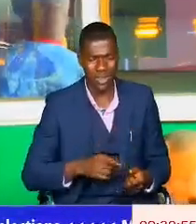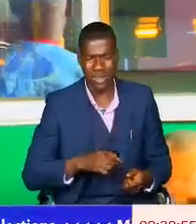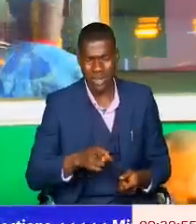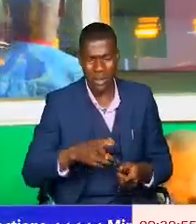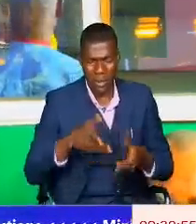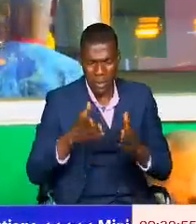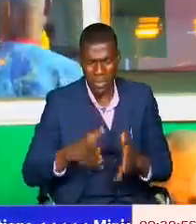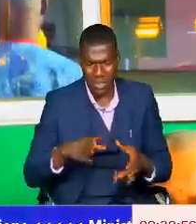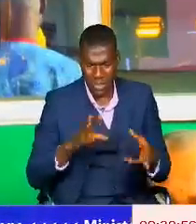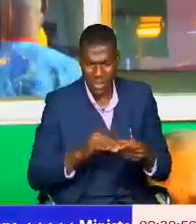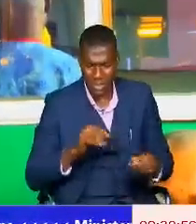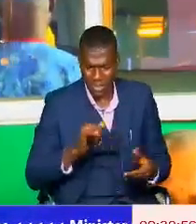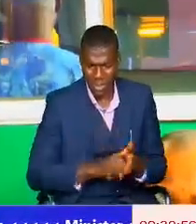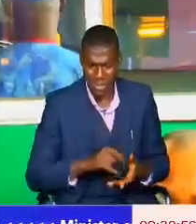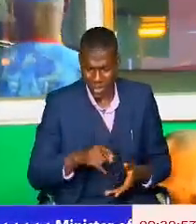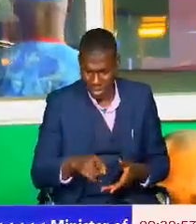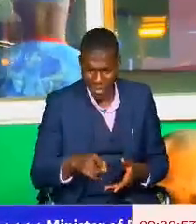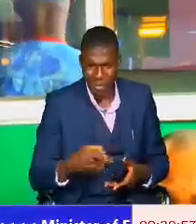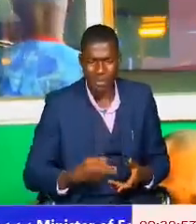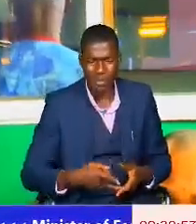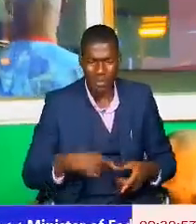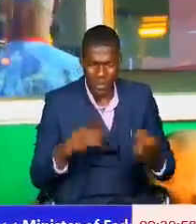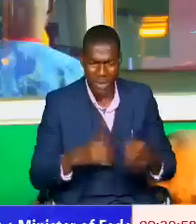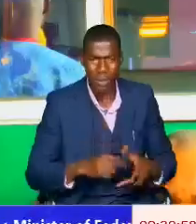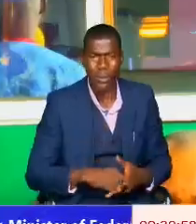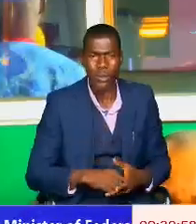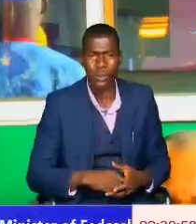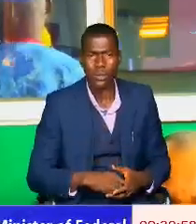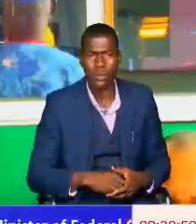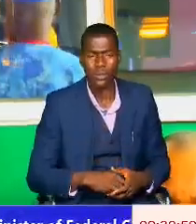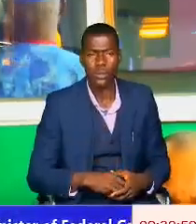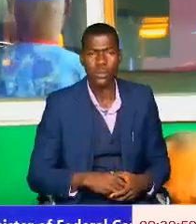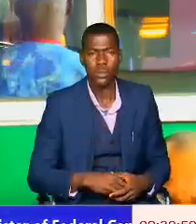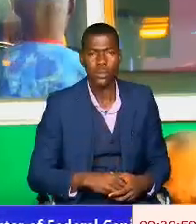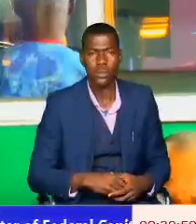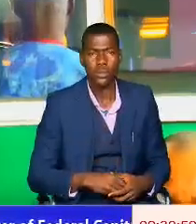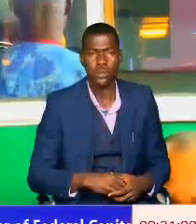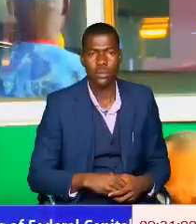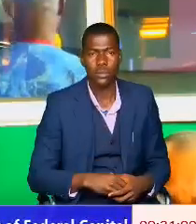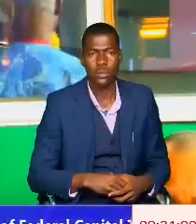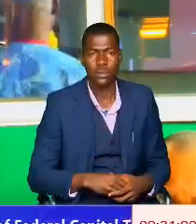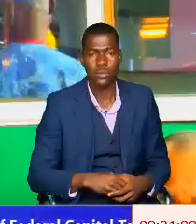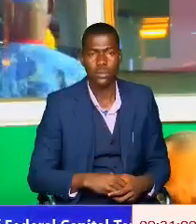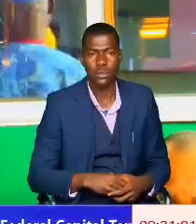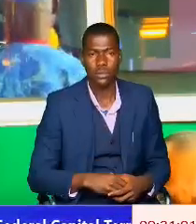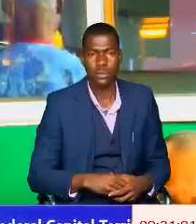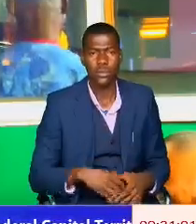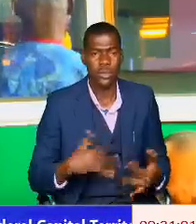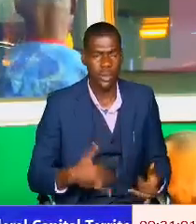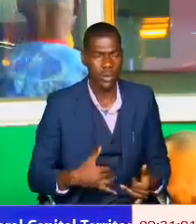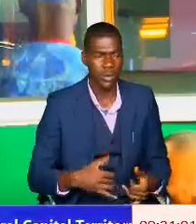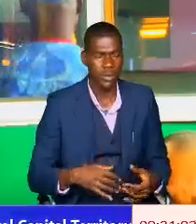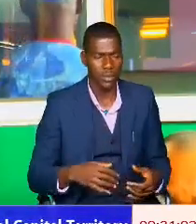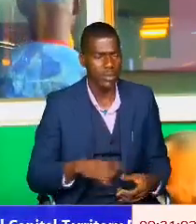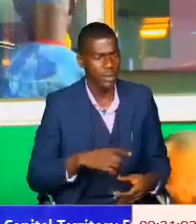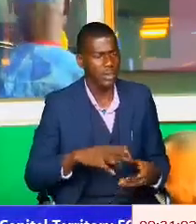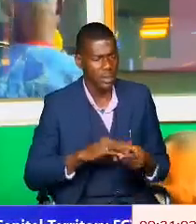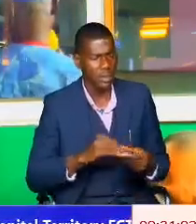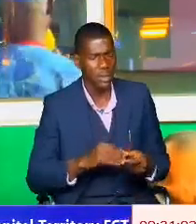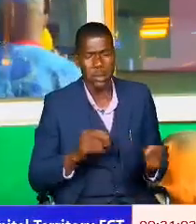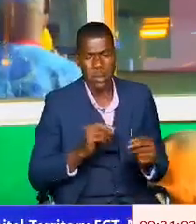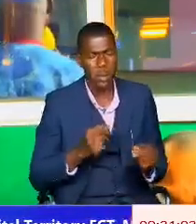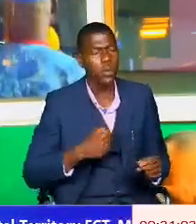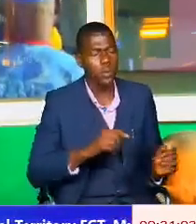took permission from him that he wanted to go and call his father. Then he said, no, we should follow them to 4CID. Well, getting